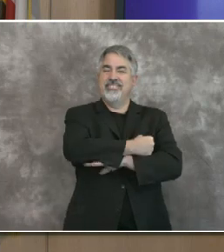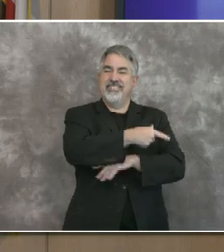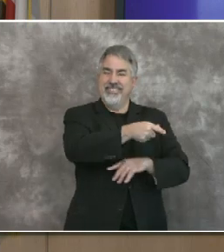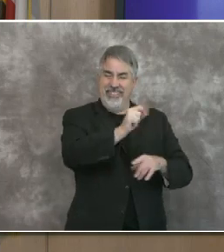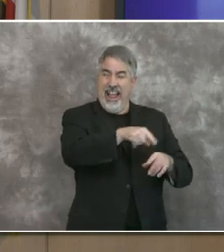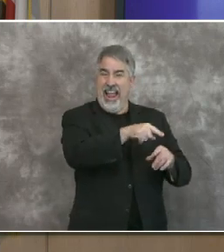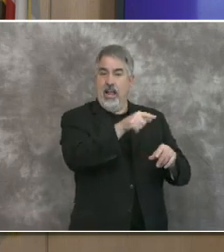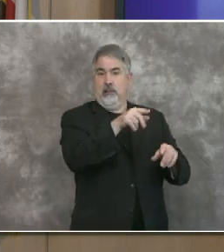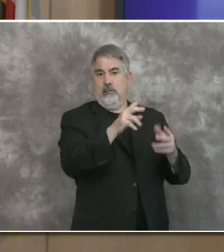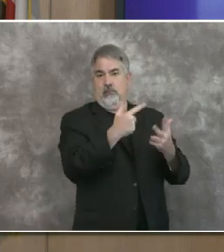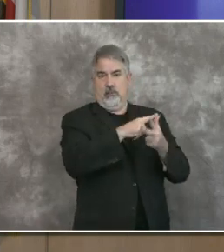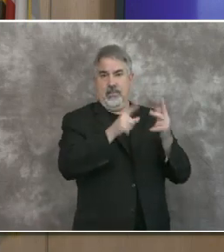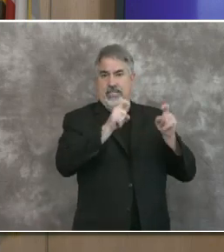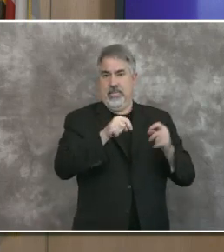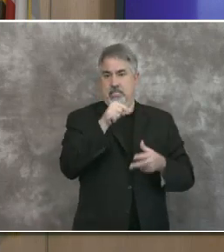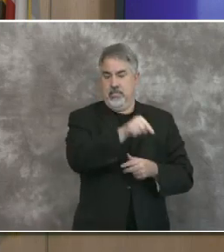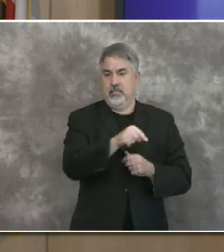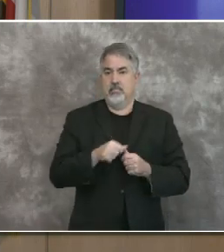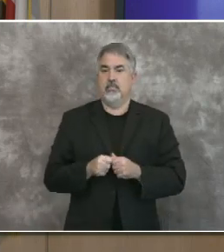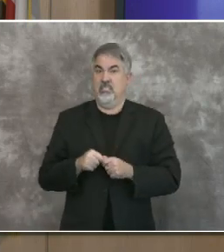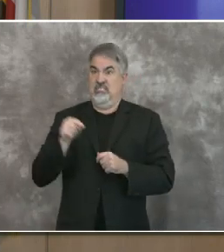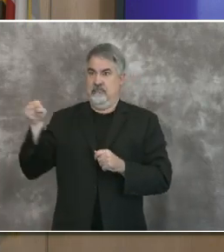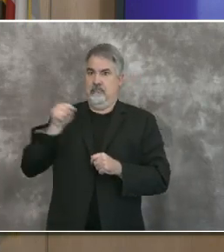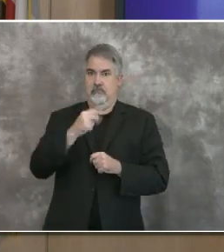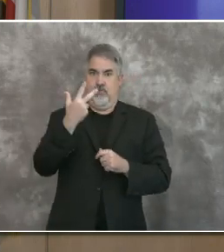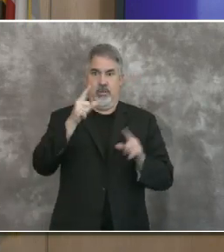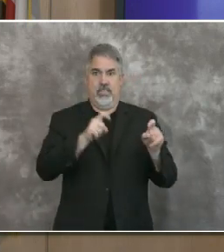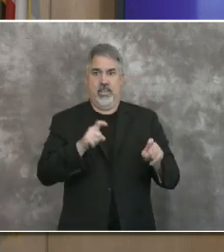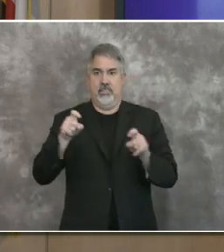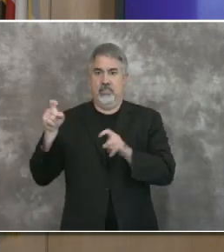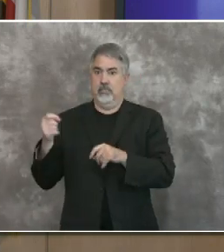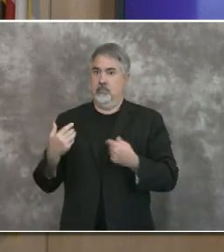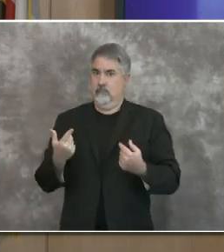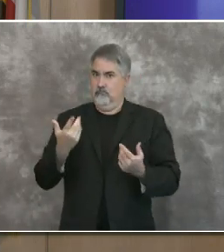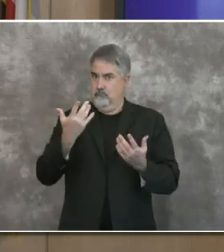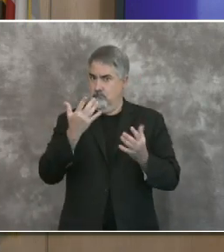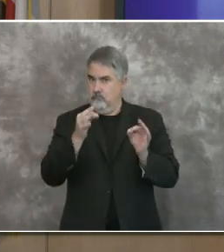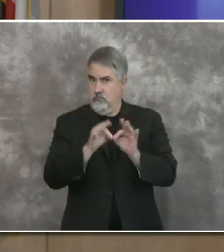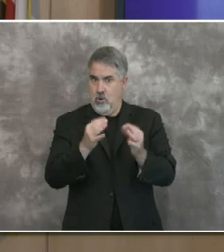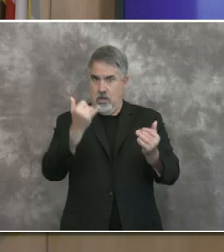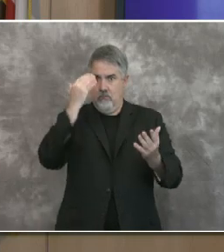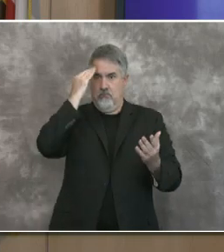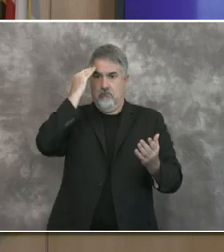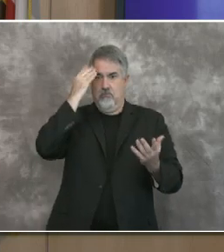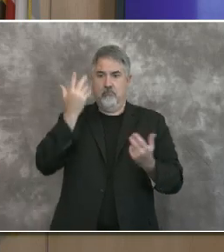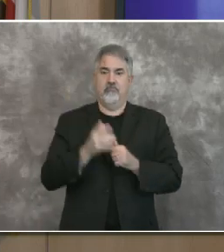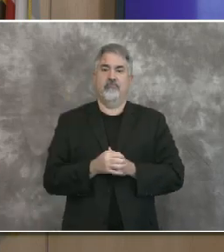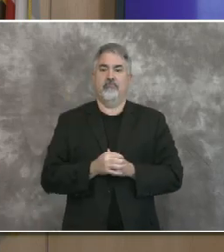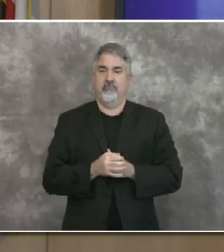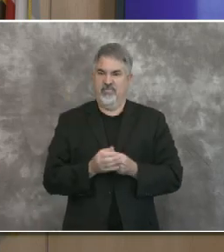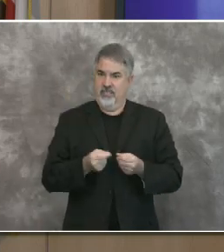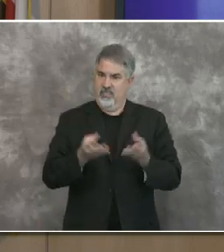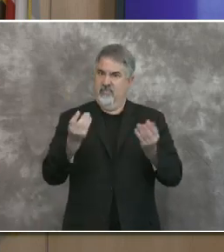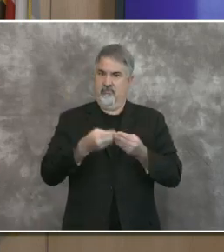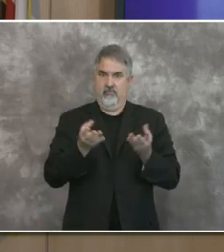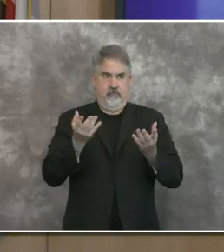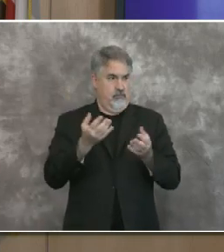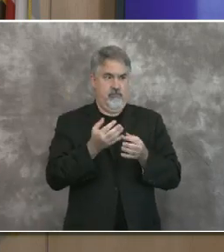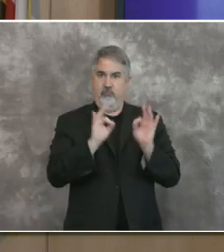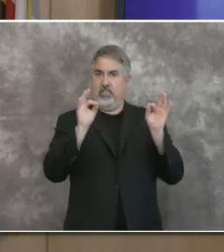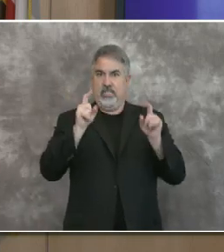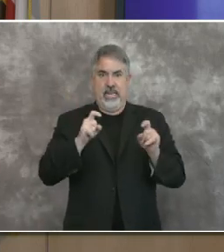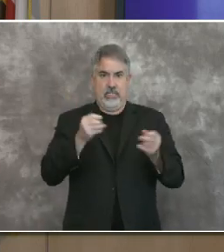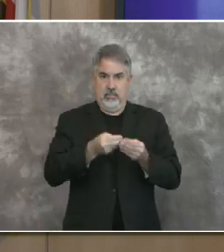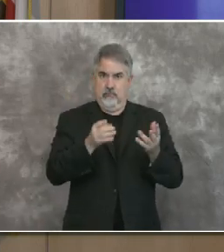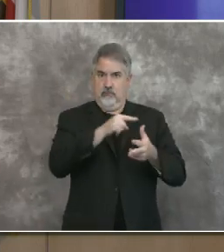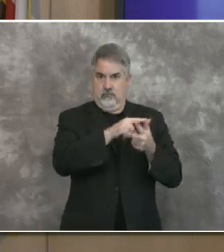geographically spread throughout the county. And again, we believe those can do just under 800 tests a day. In addition to those sites which